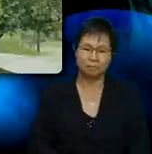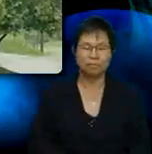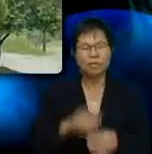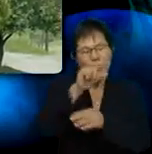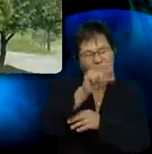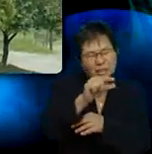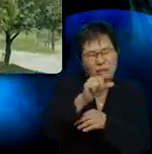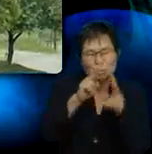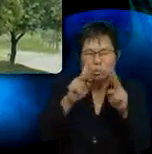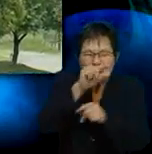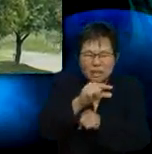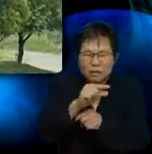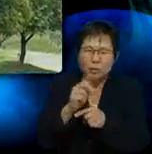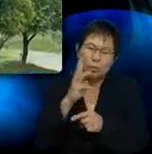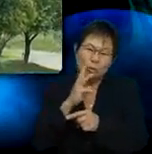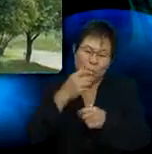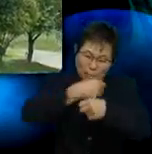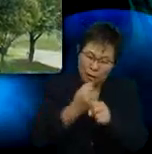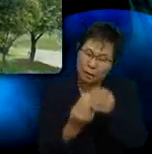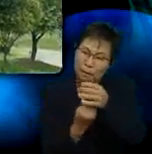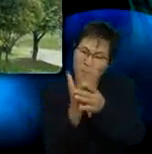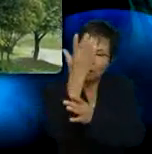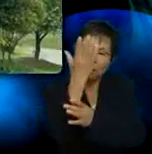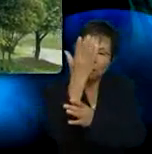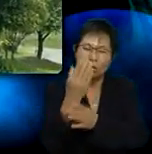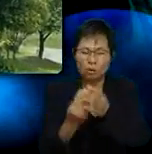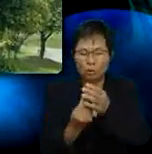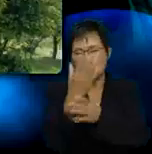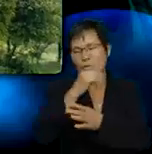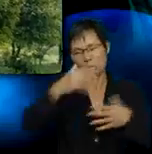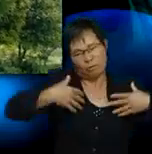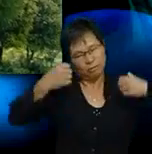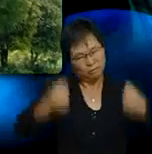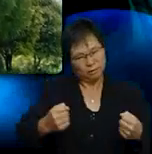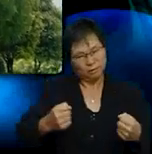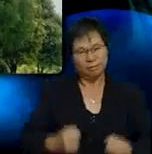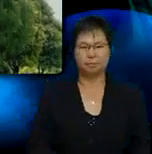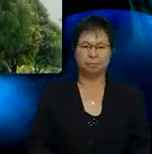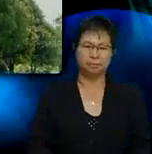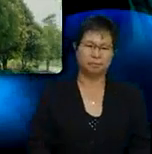Too little water will make the plant grow unhealthily.